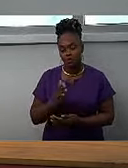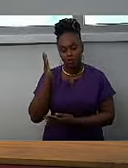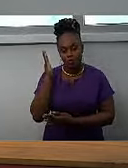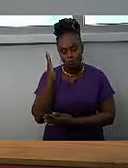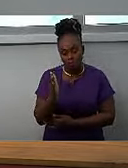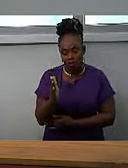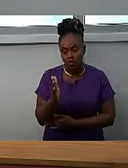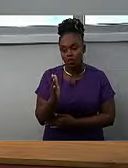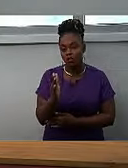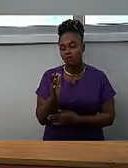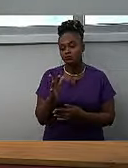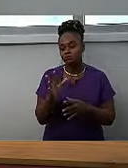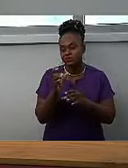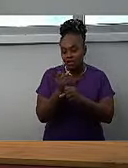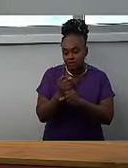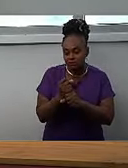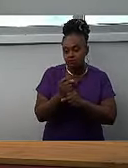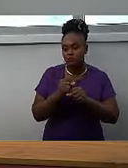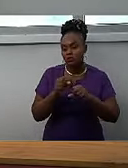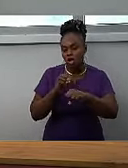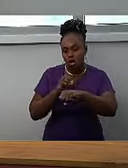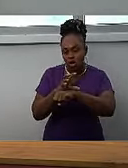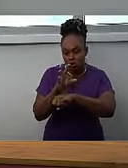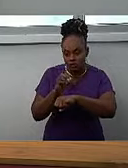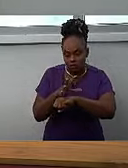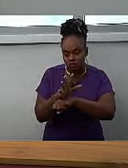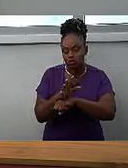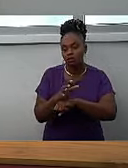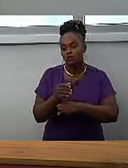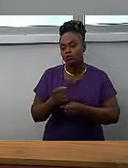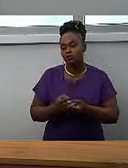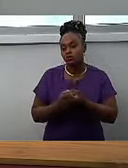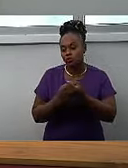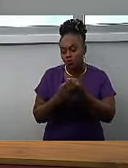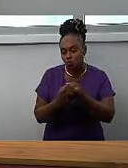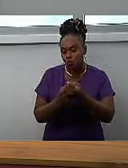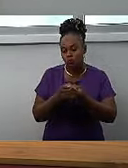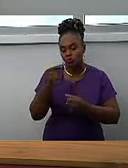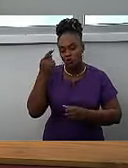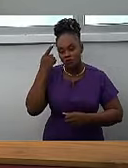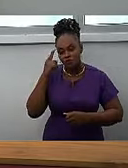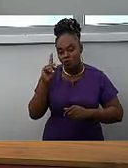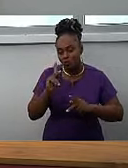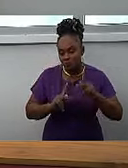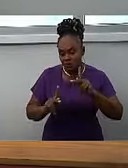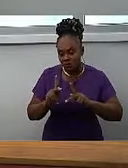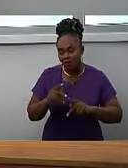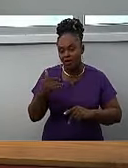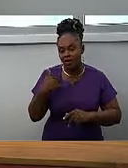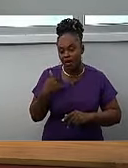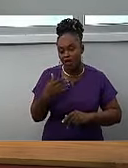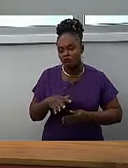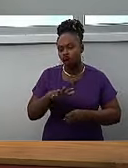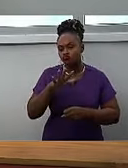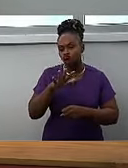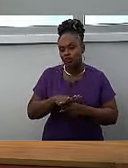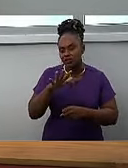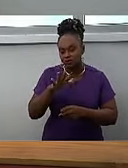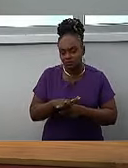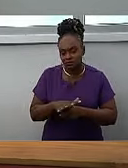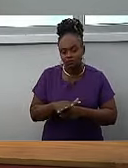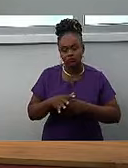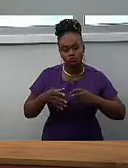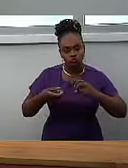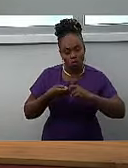to effectively address post-traumatic stress disorder and other comprehensive psychosocial support